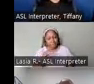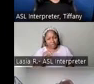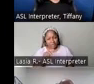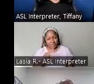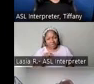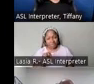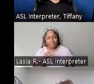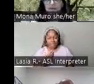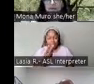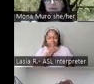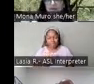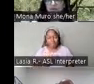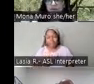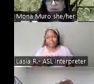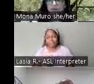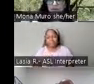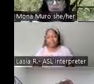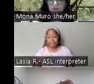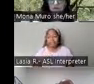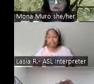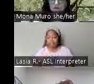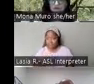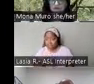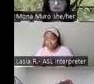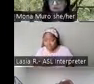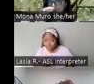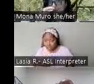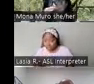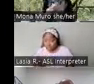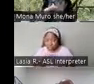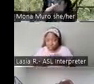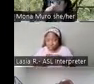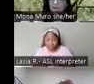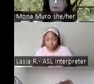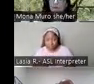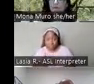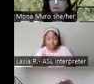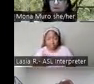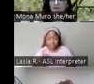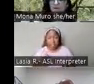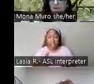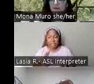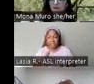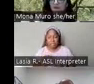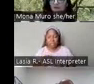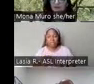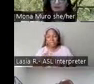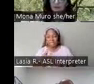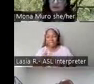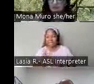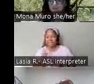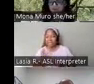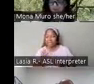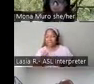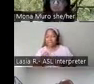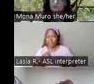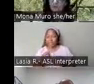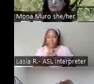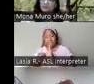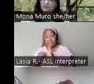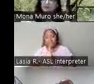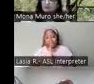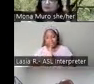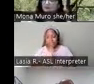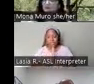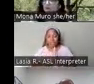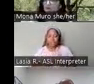Anyone else with a story? And while people are thinking or while I'm waiting for hands, I really want to highlight that there's like the individual shift in